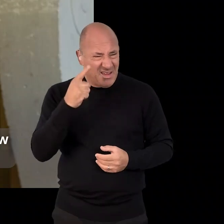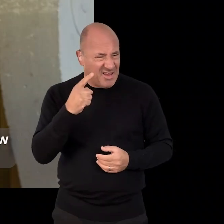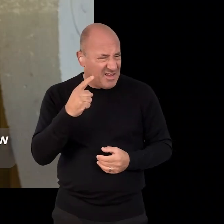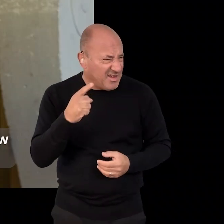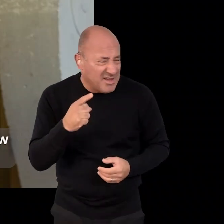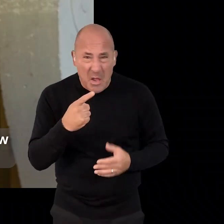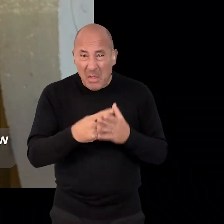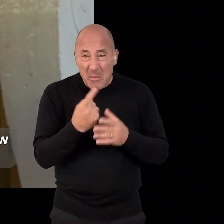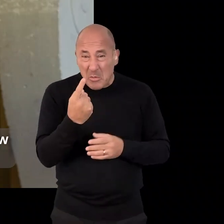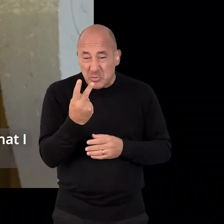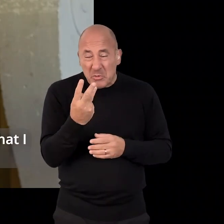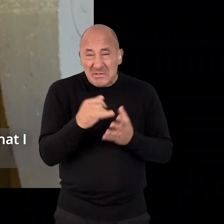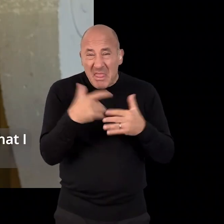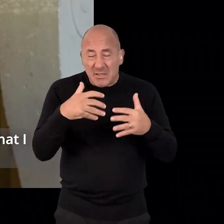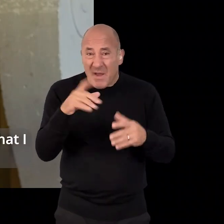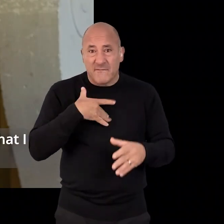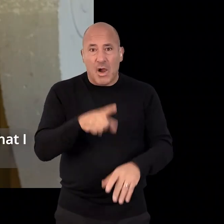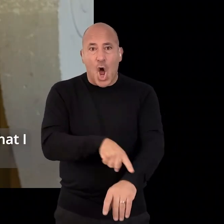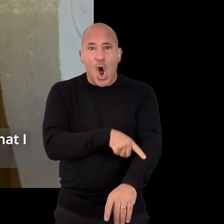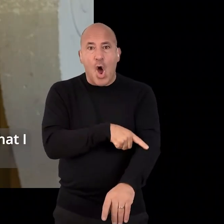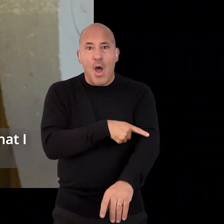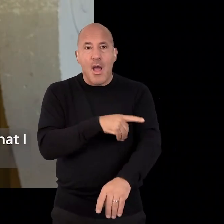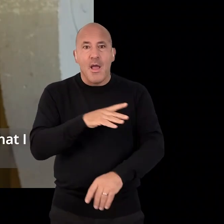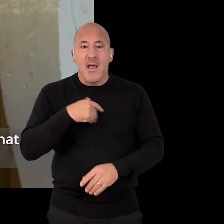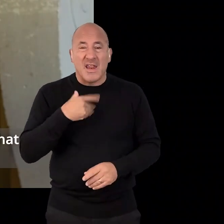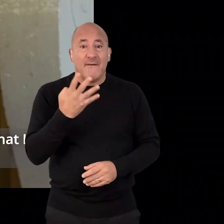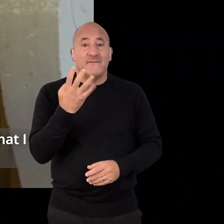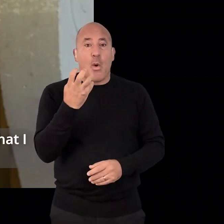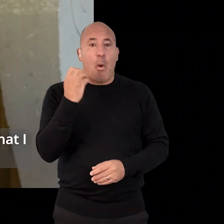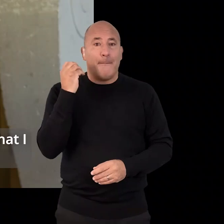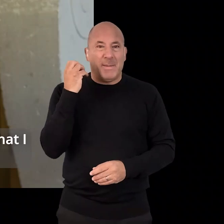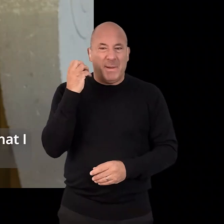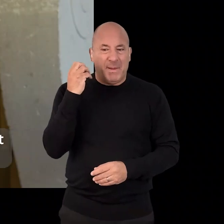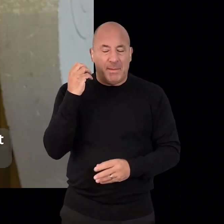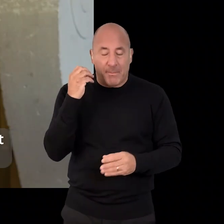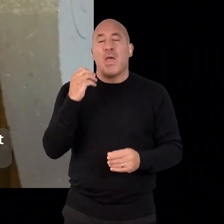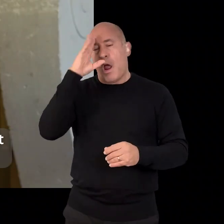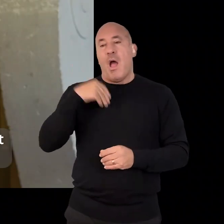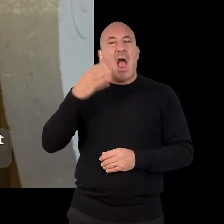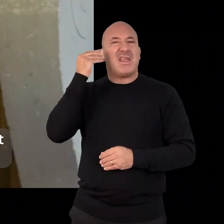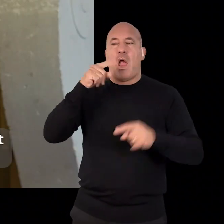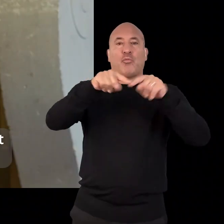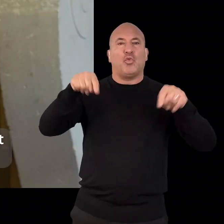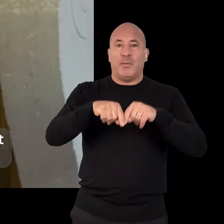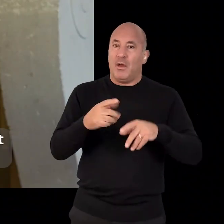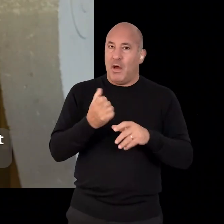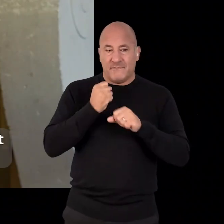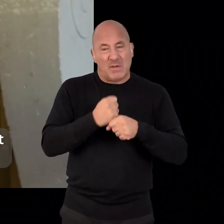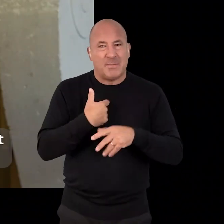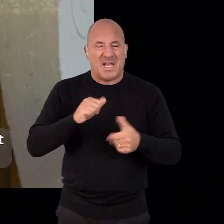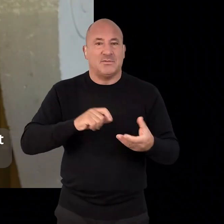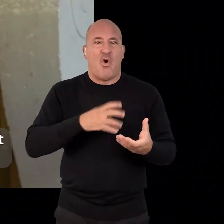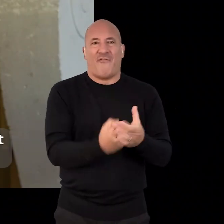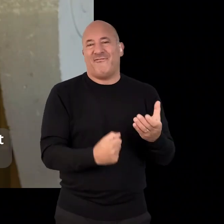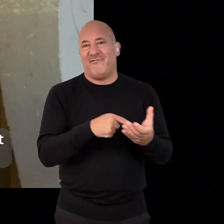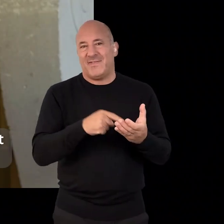only a few seconds, but then I have to wait for another 4 beeps to tell me that I can hear in the room again. So that's frustrating. So I literally